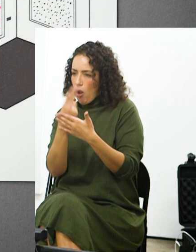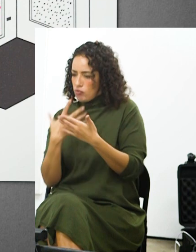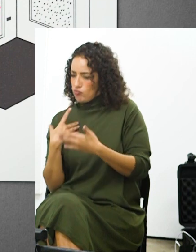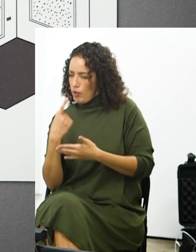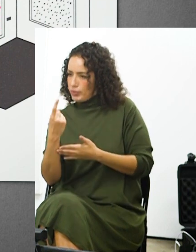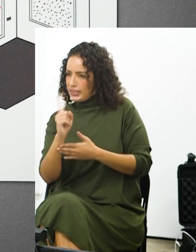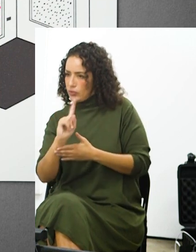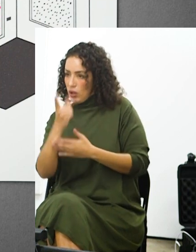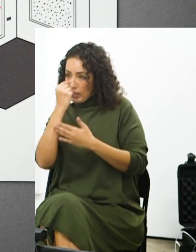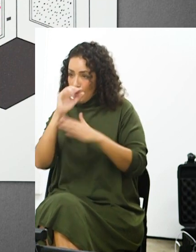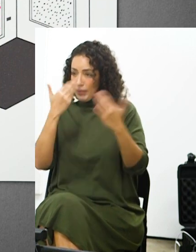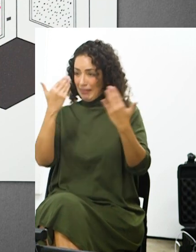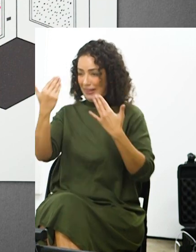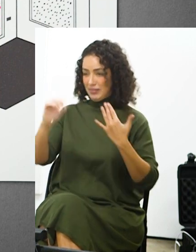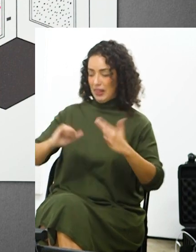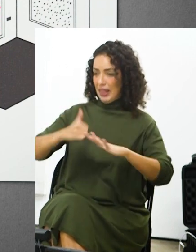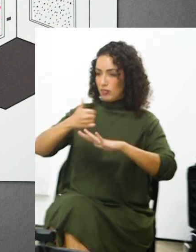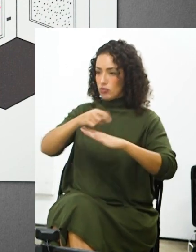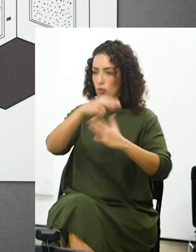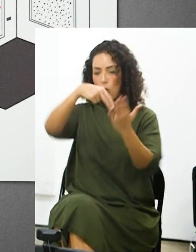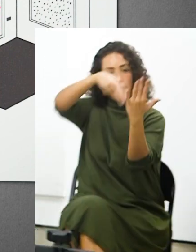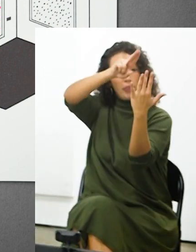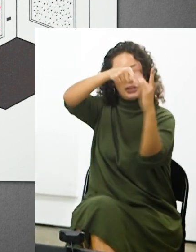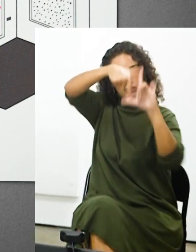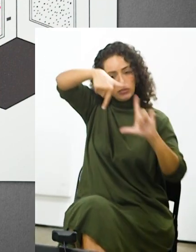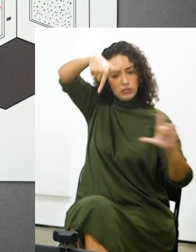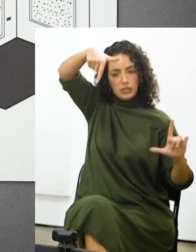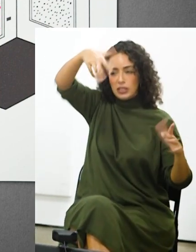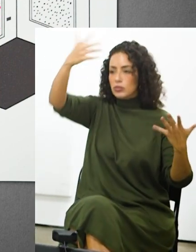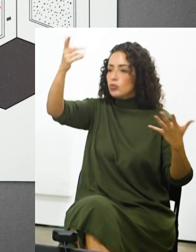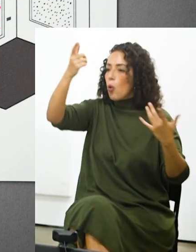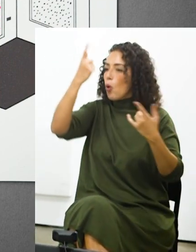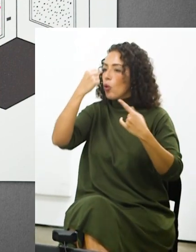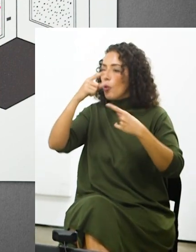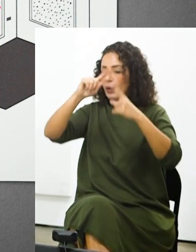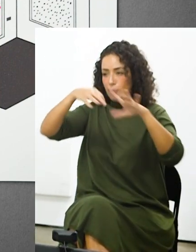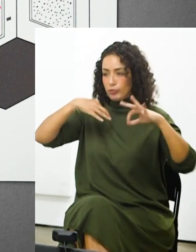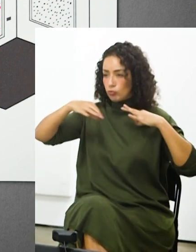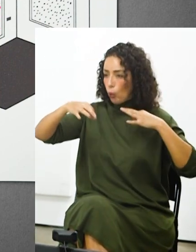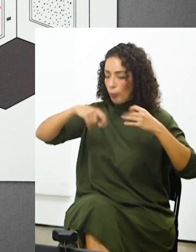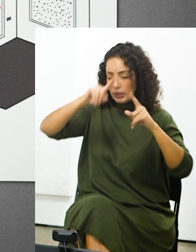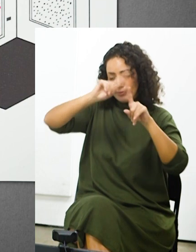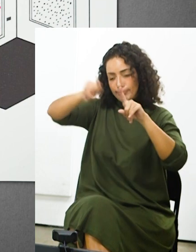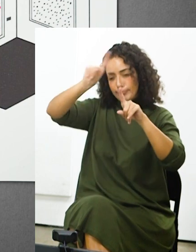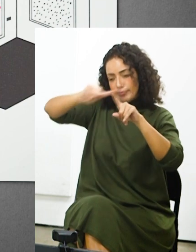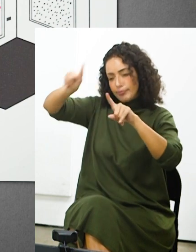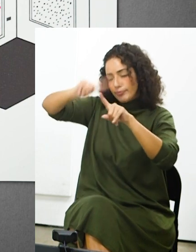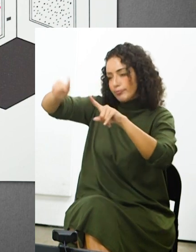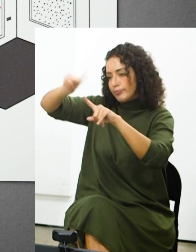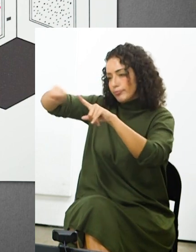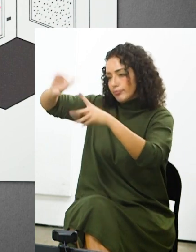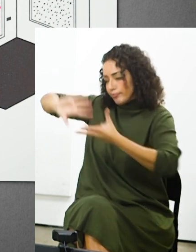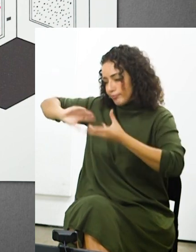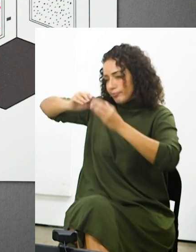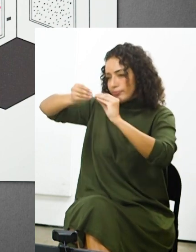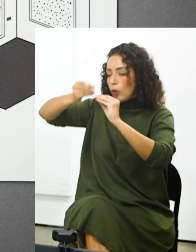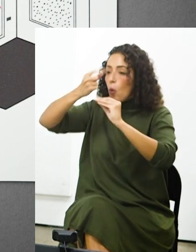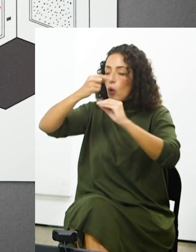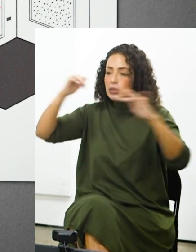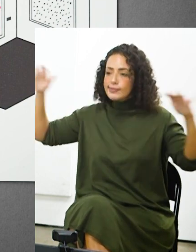be art installation or paintings or theater performance, which could be, or sound